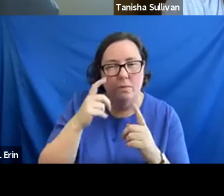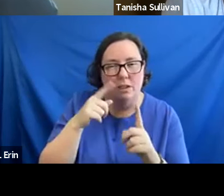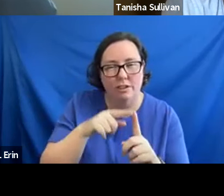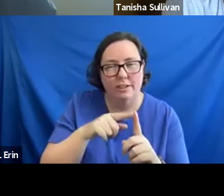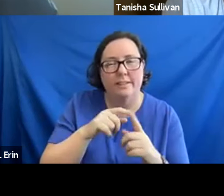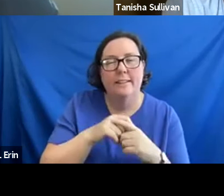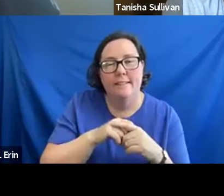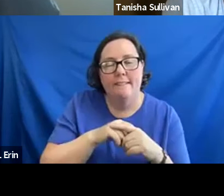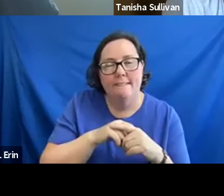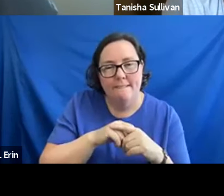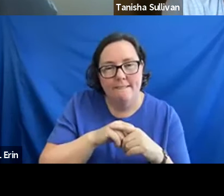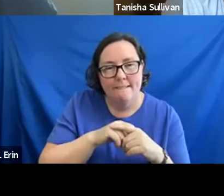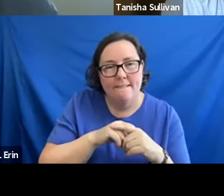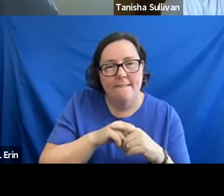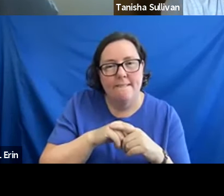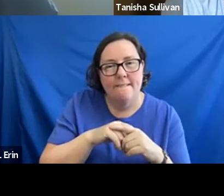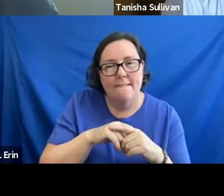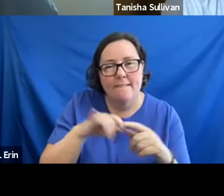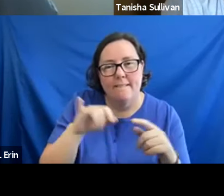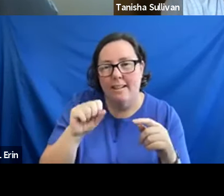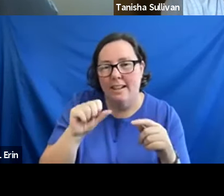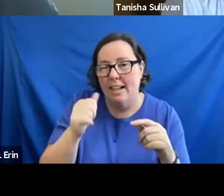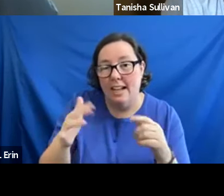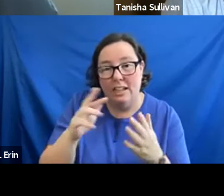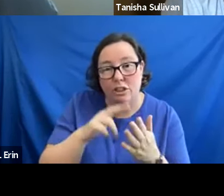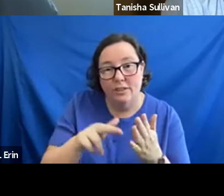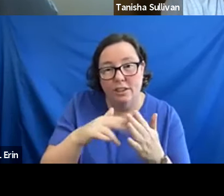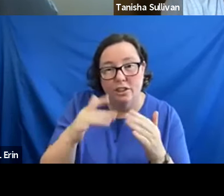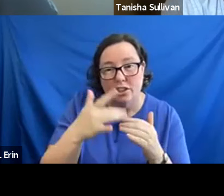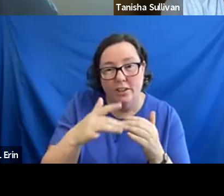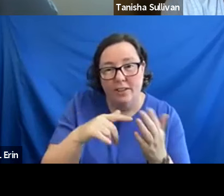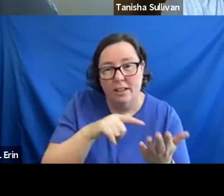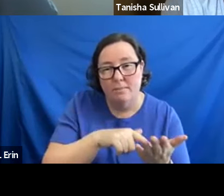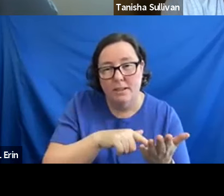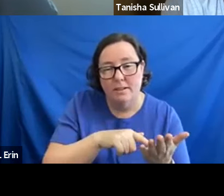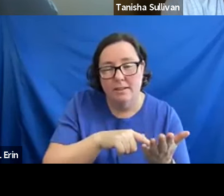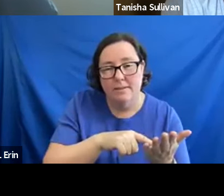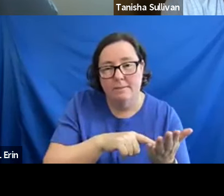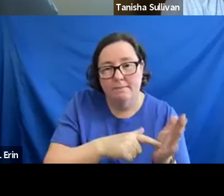question. Is there any research that